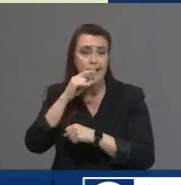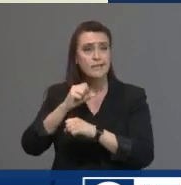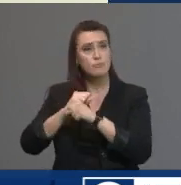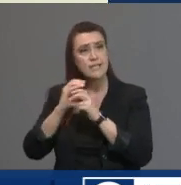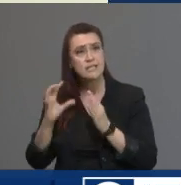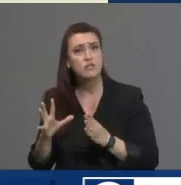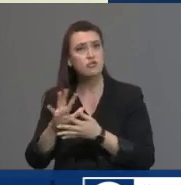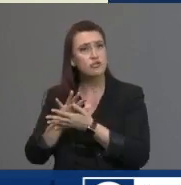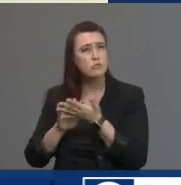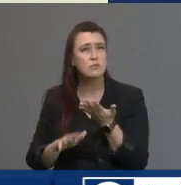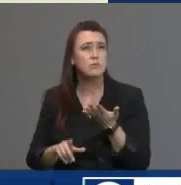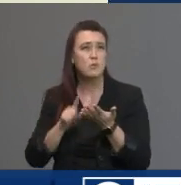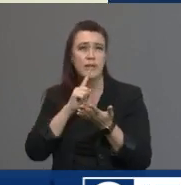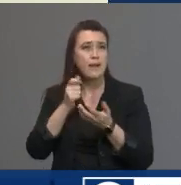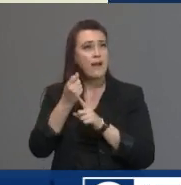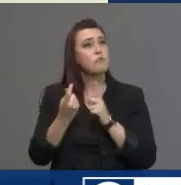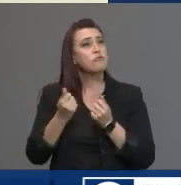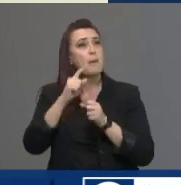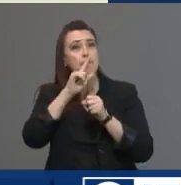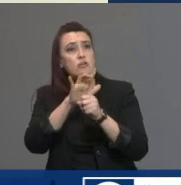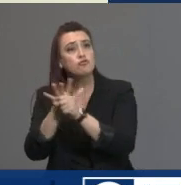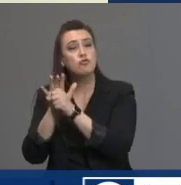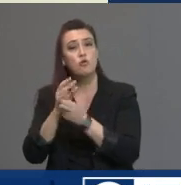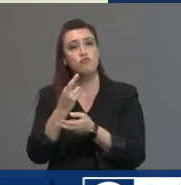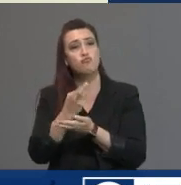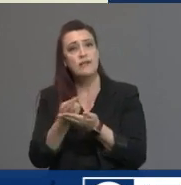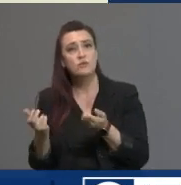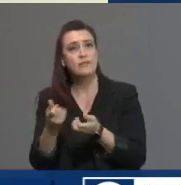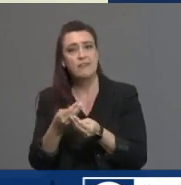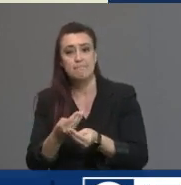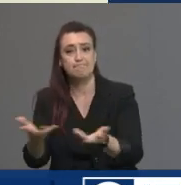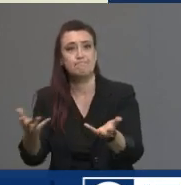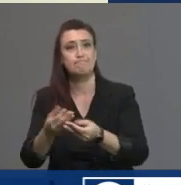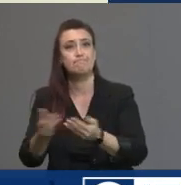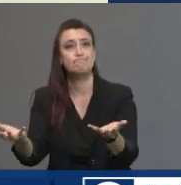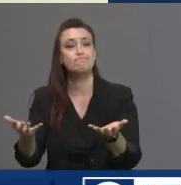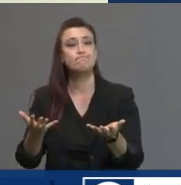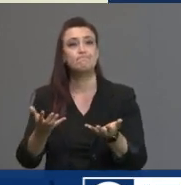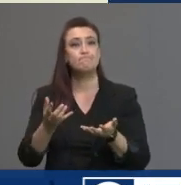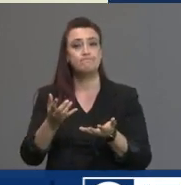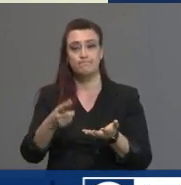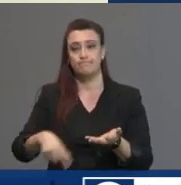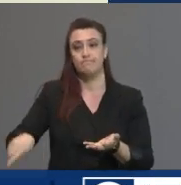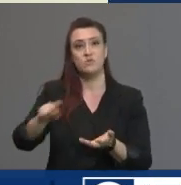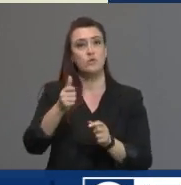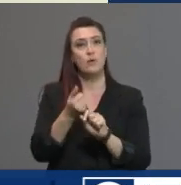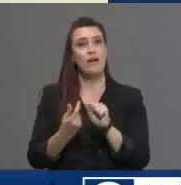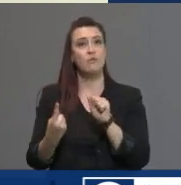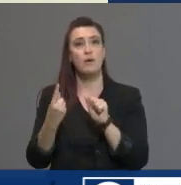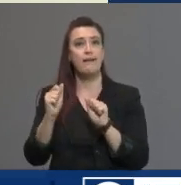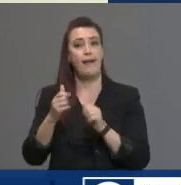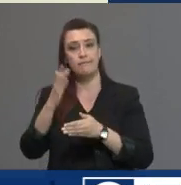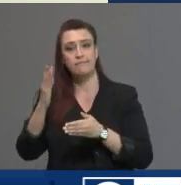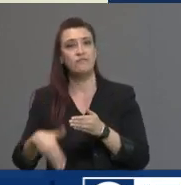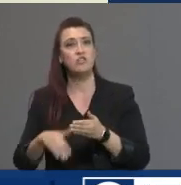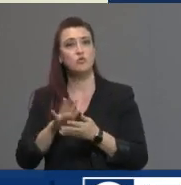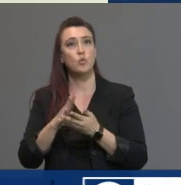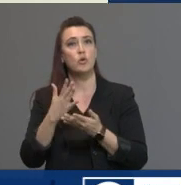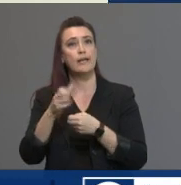kids and teachers, but making sure that they have the resources necessary in which to complete the school year.